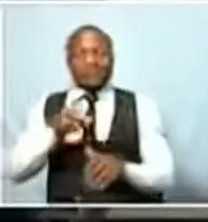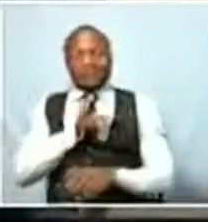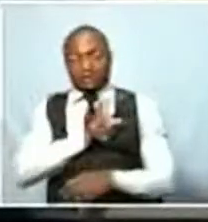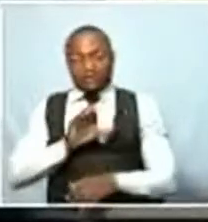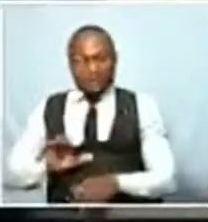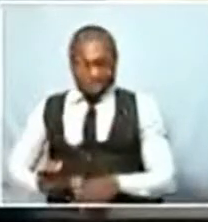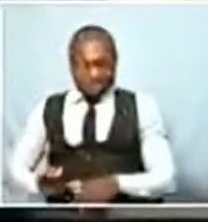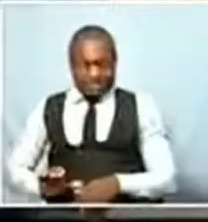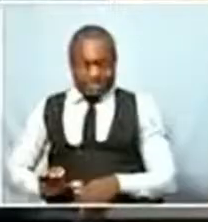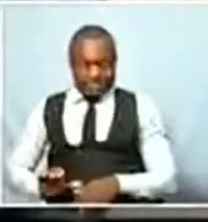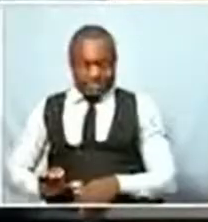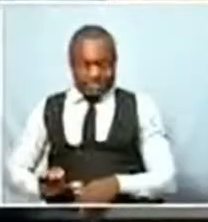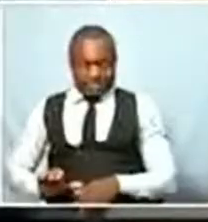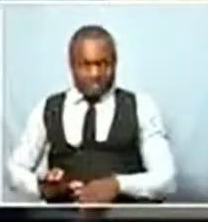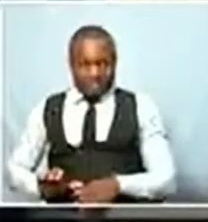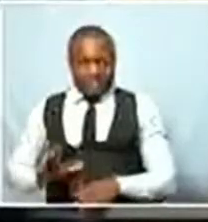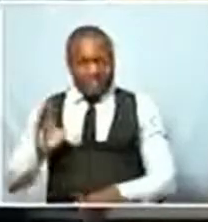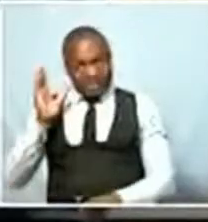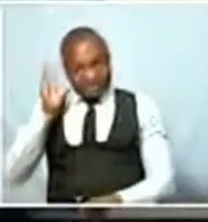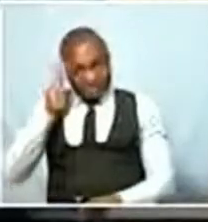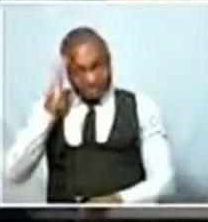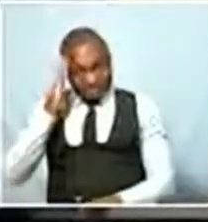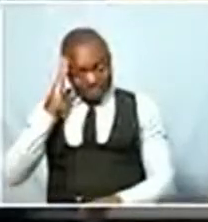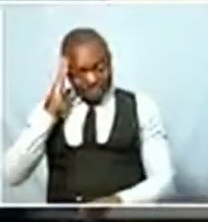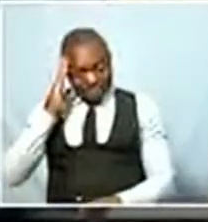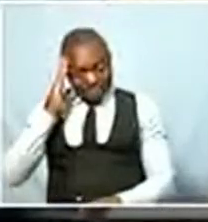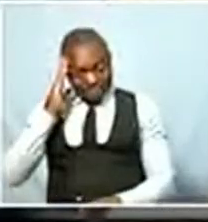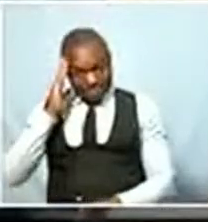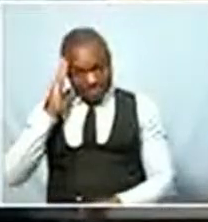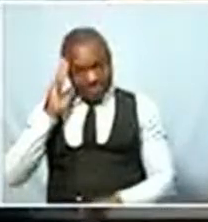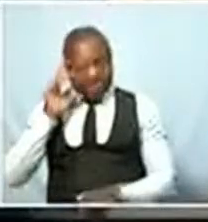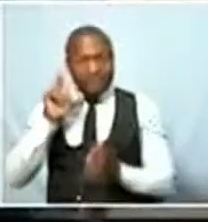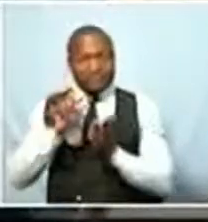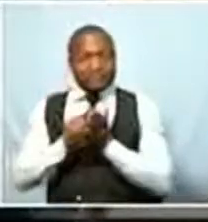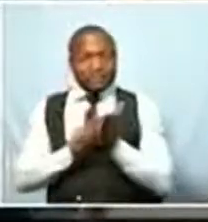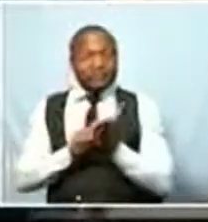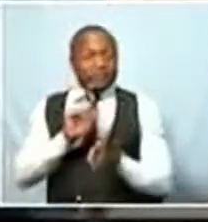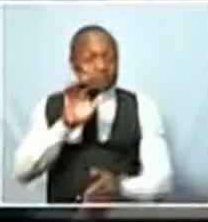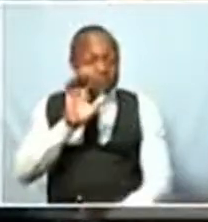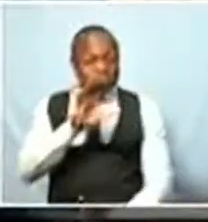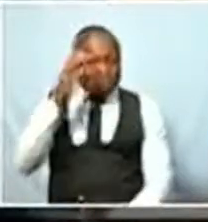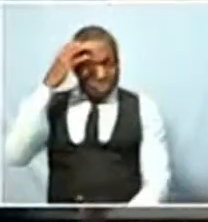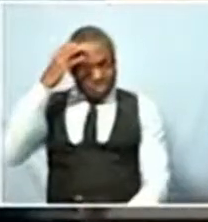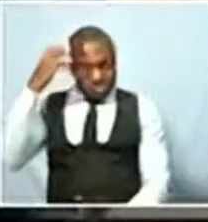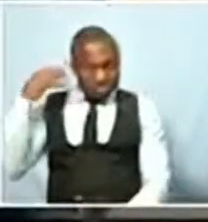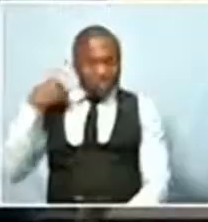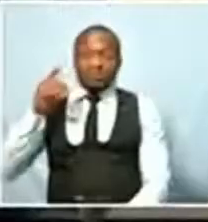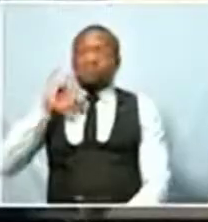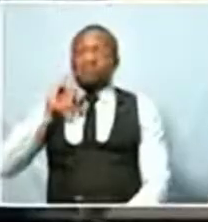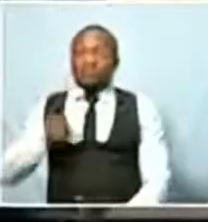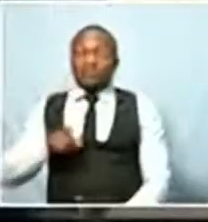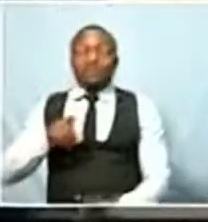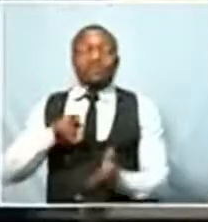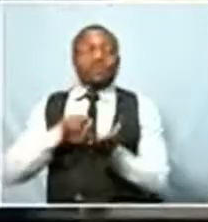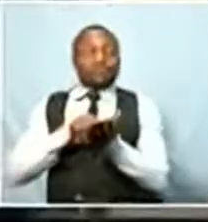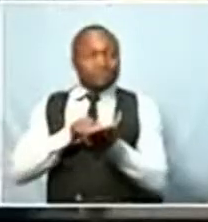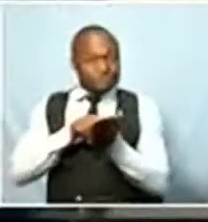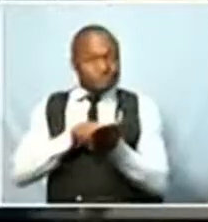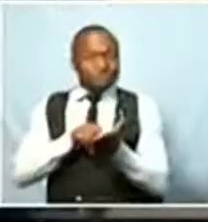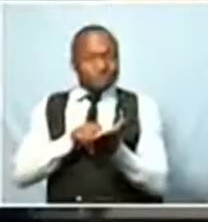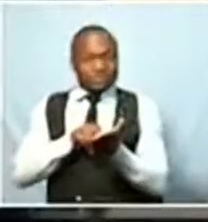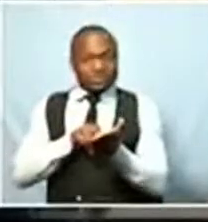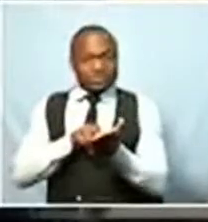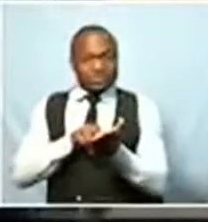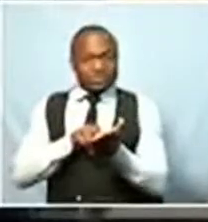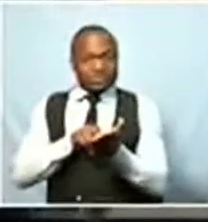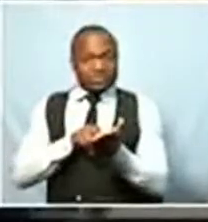we know in the framework, it's office that is supposed to recommend the contraction